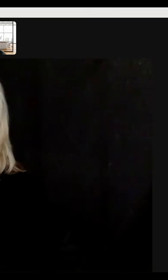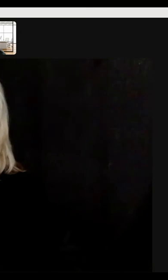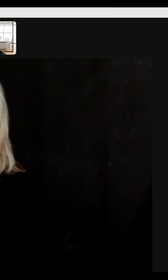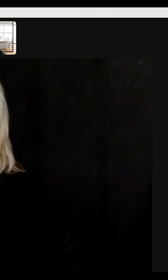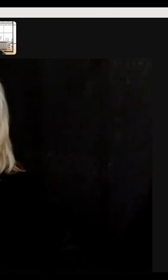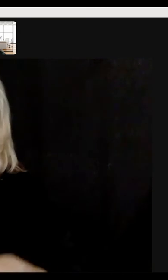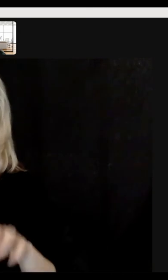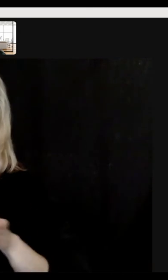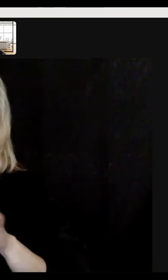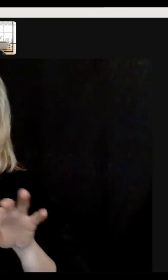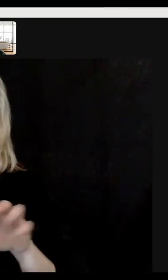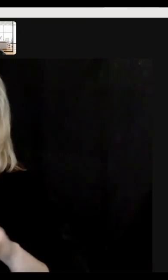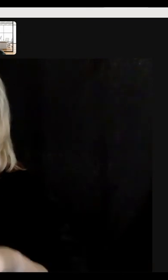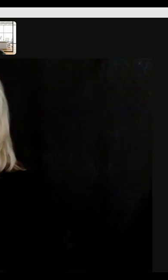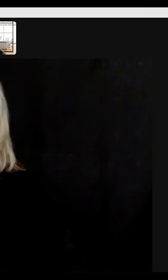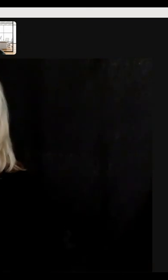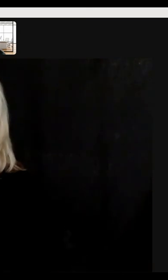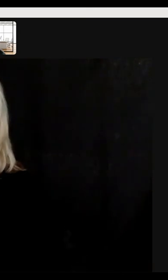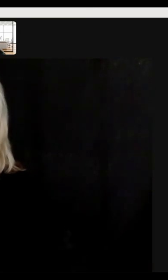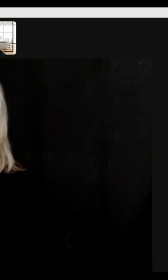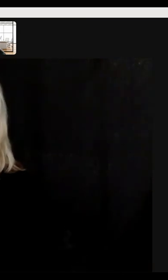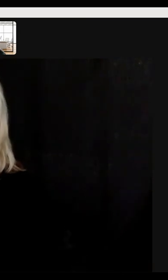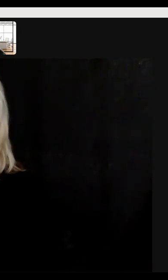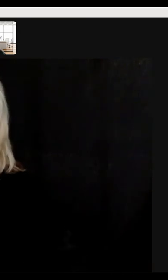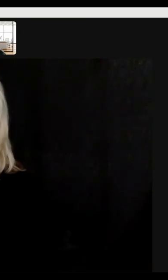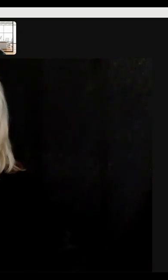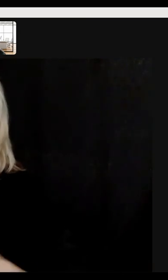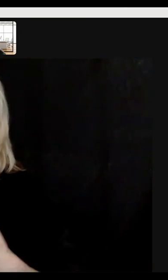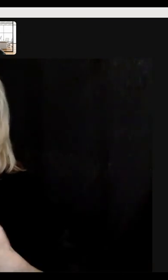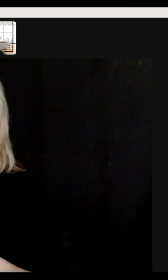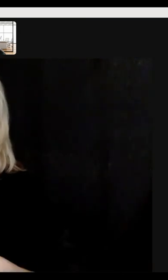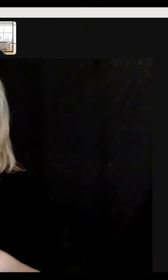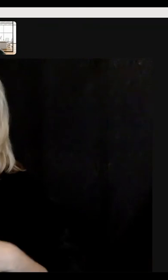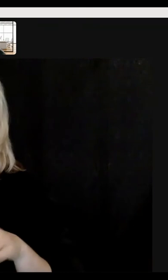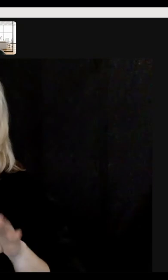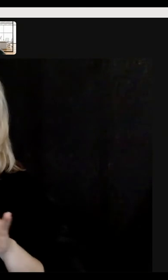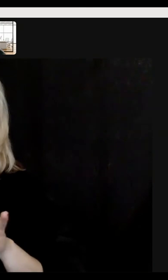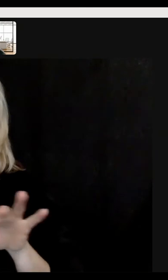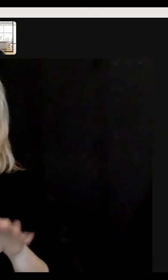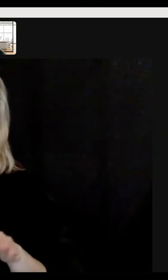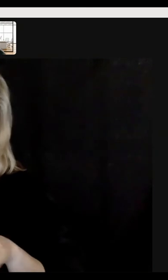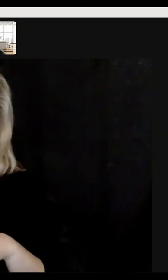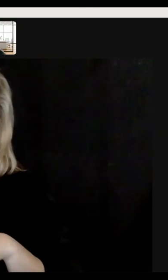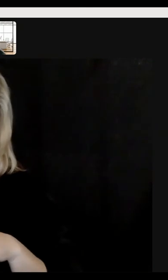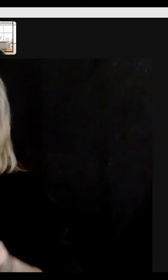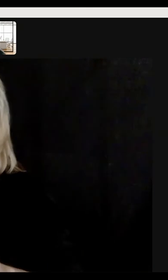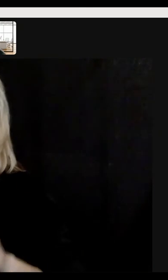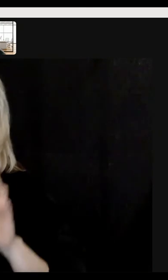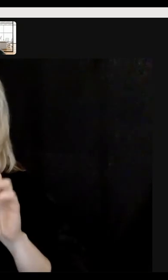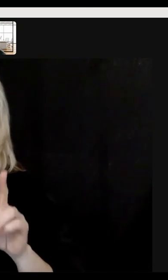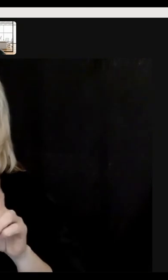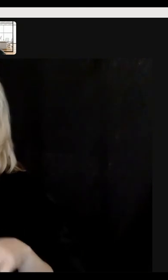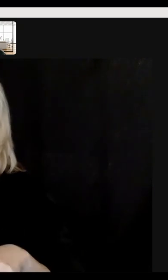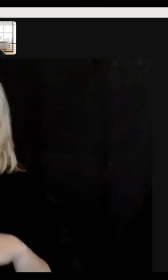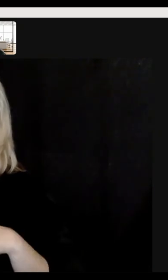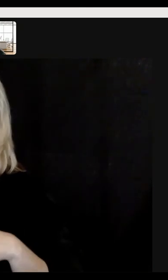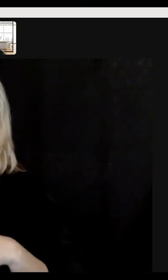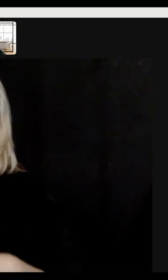in special ed and visual impairments in early childhood. She is also Perkins-Roman Cvi Range endorsed.